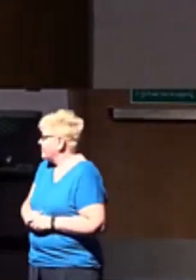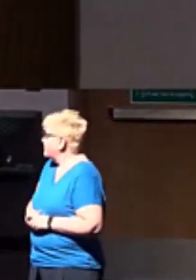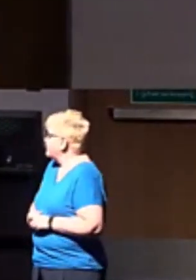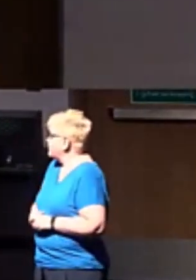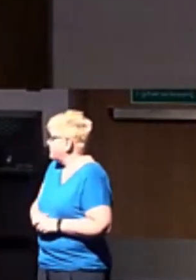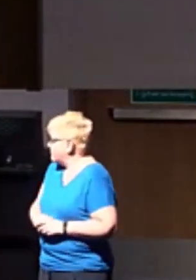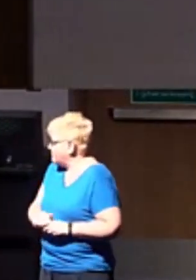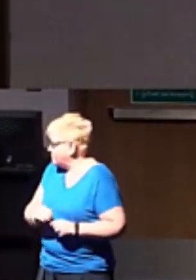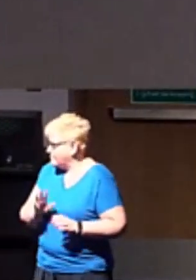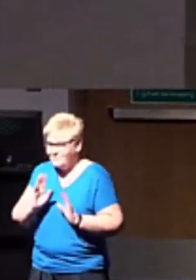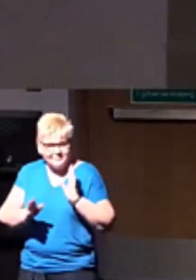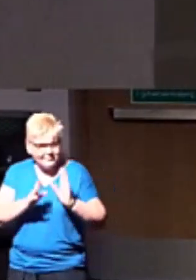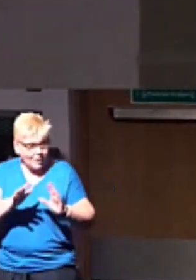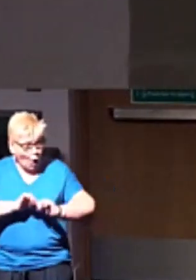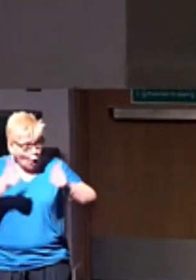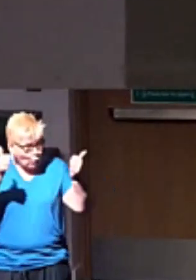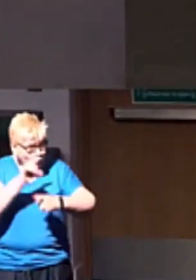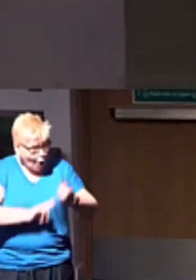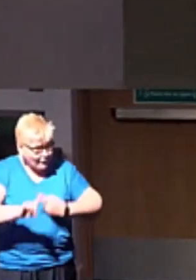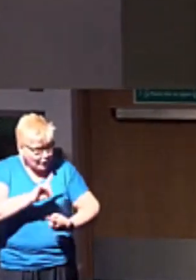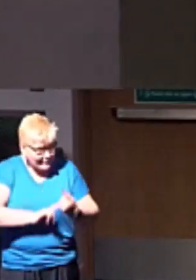Hello. Who's had a great conference?